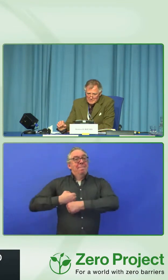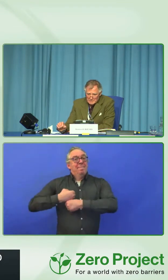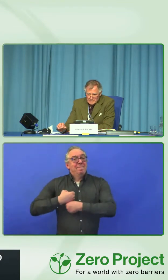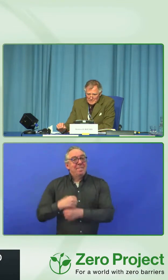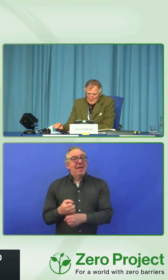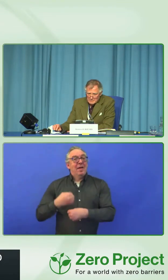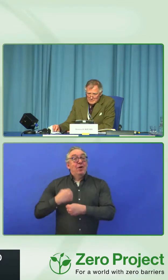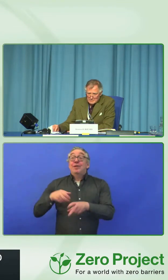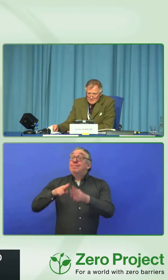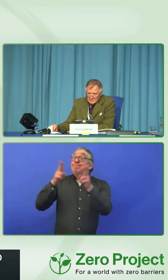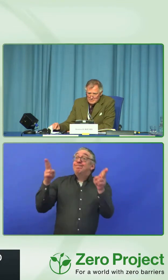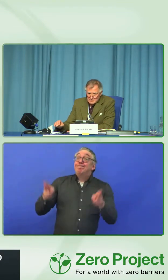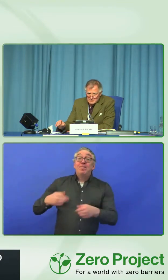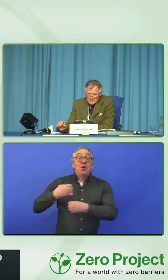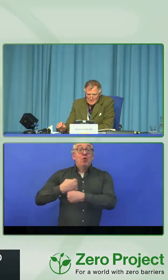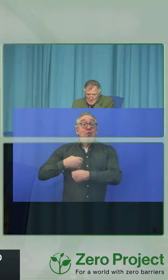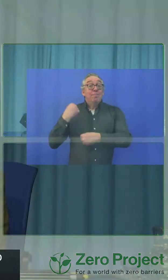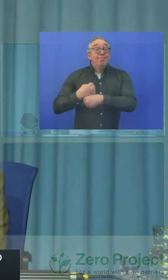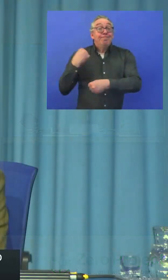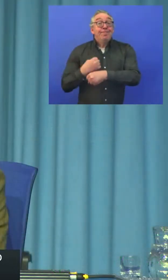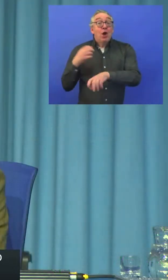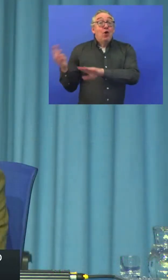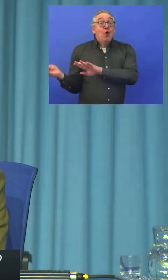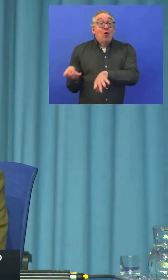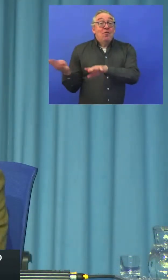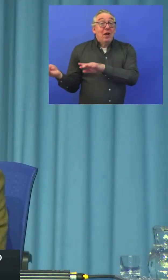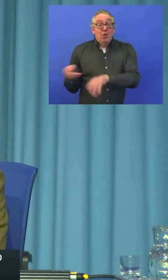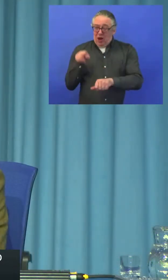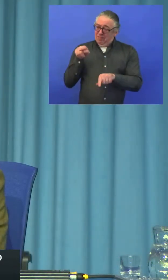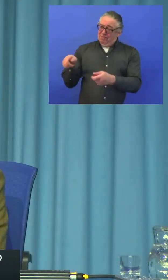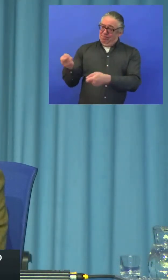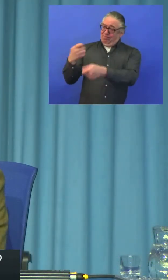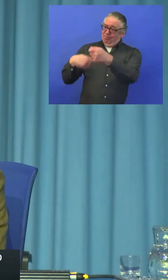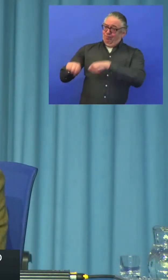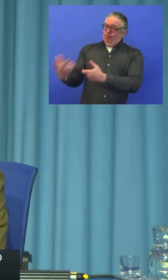that's the comments from my side. Thank you, Mounter.